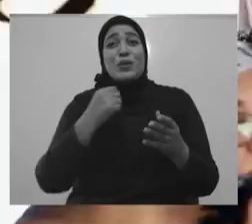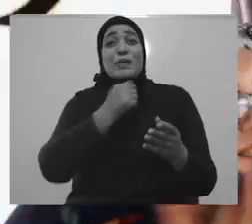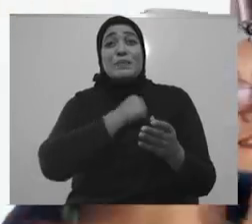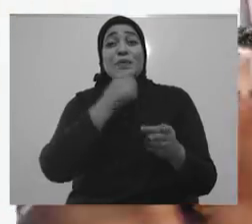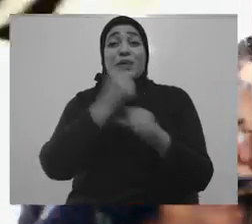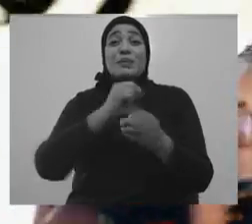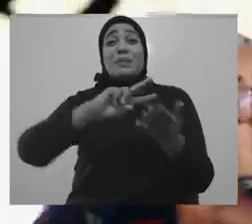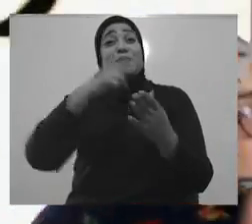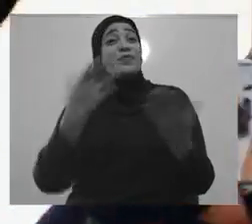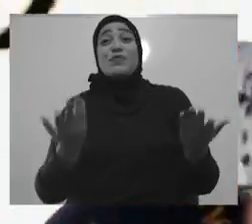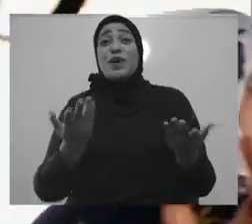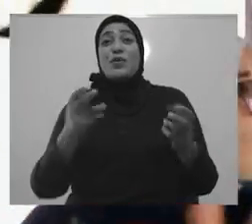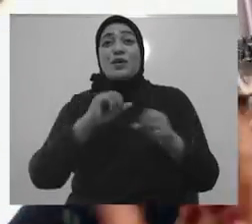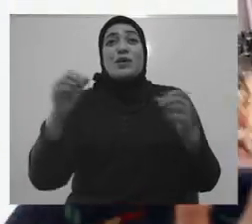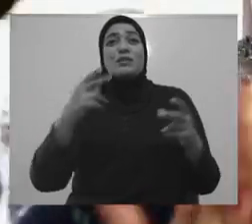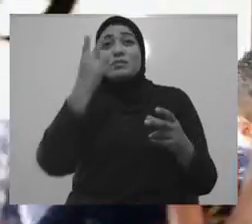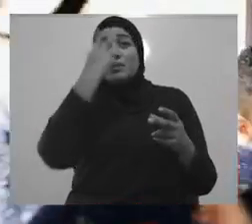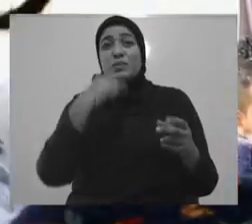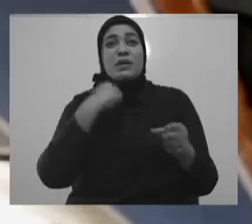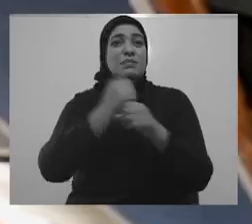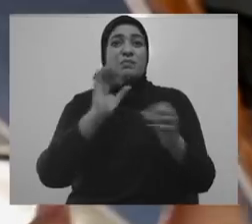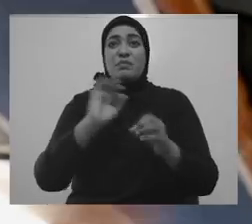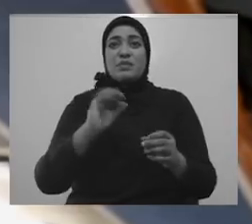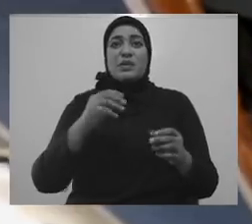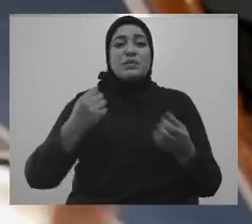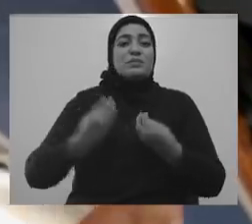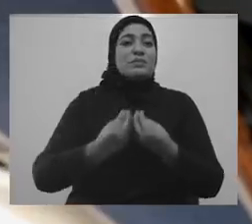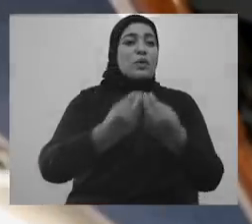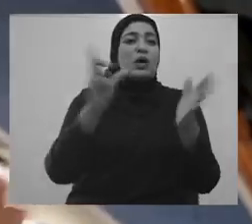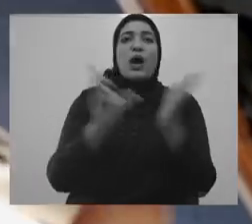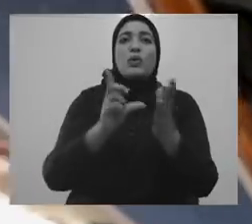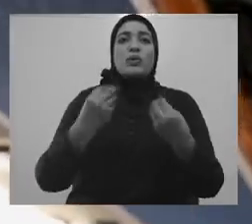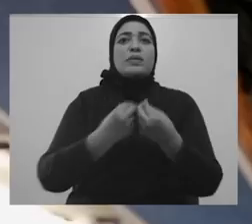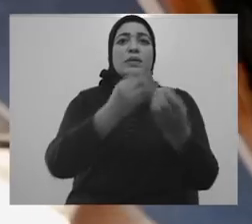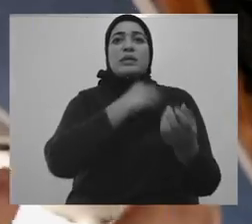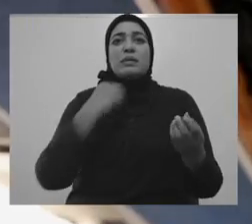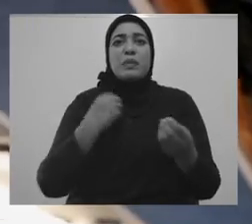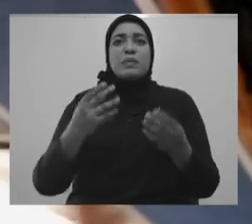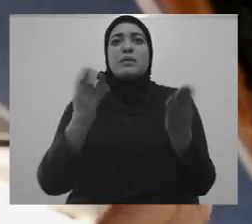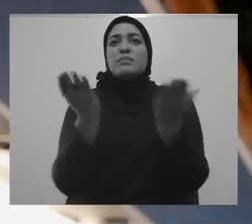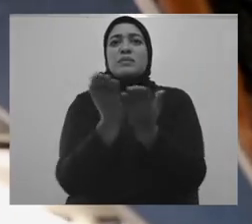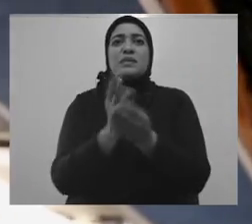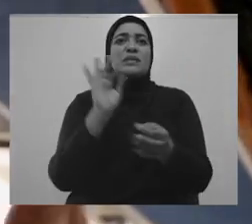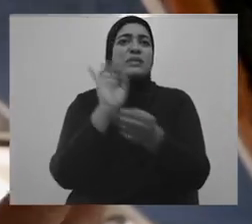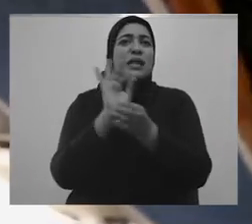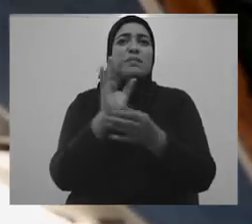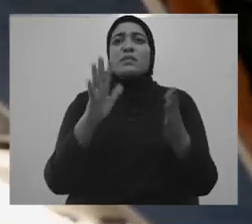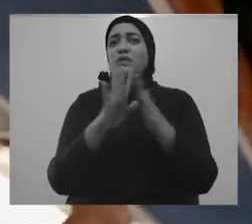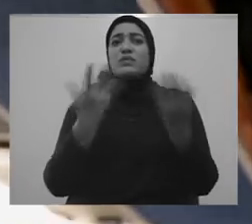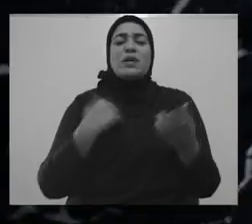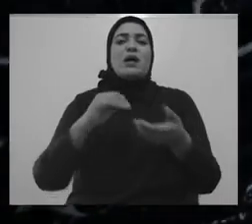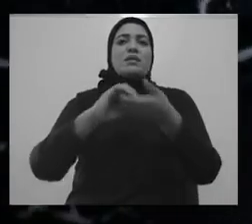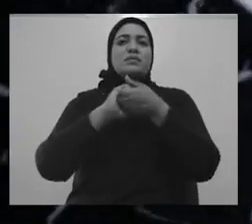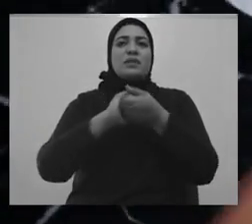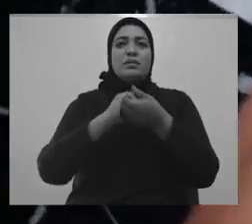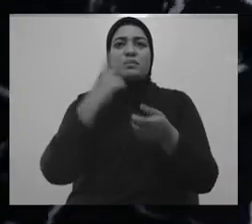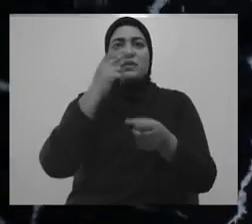Why? Because he has a disability. And those who have a disability, they are friends